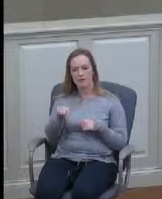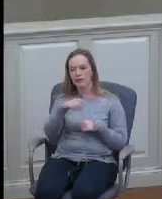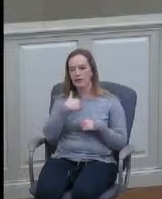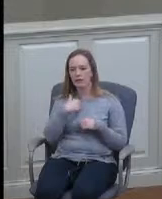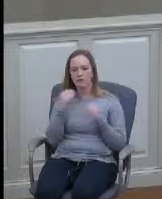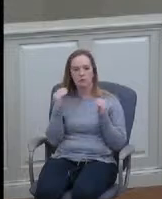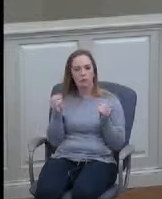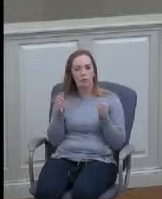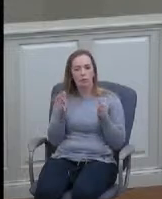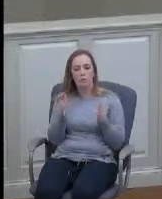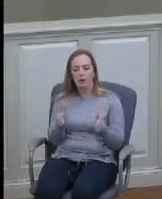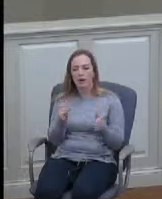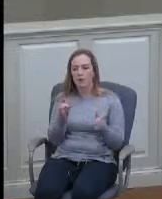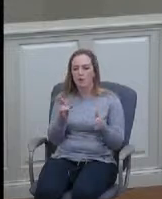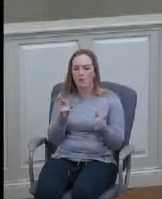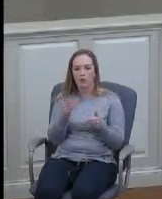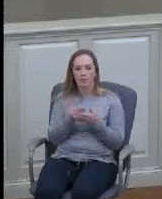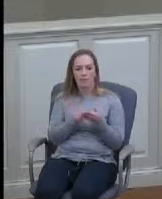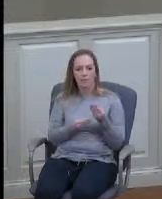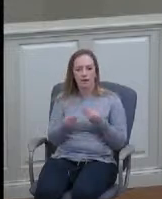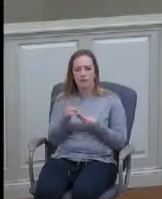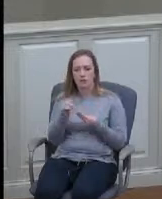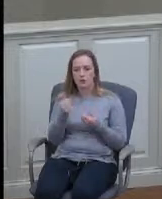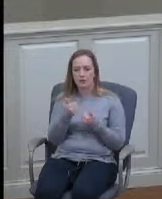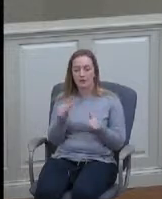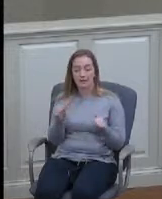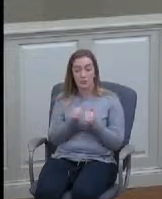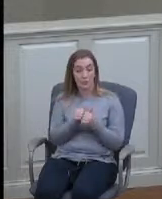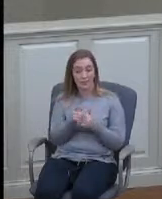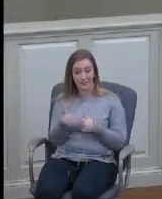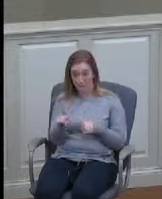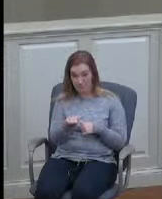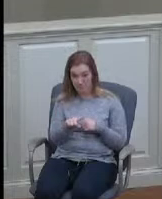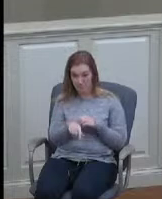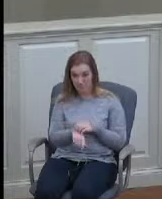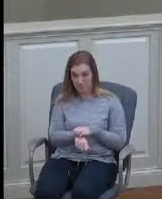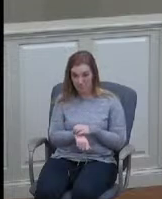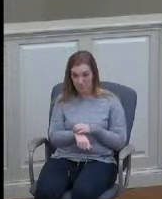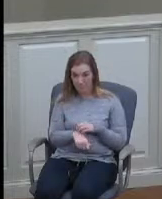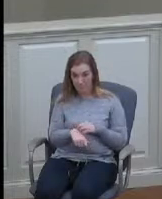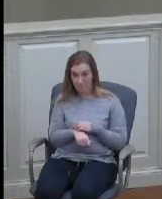means or manner or budget to do anything with them